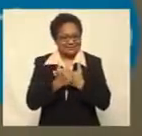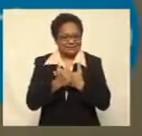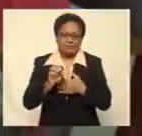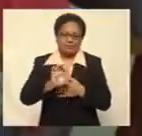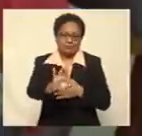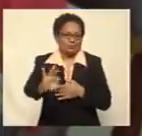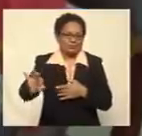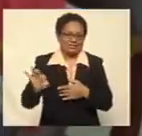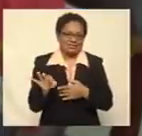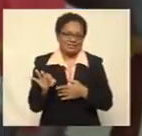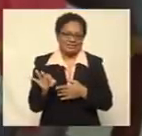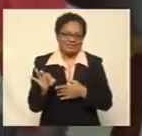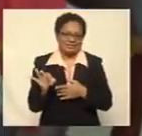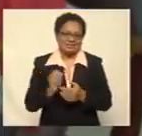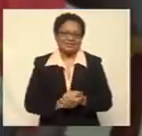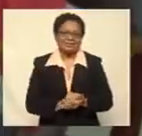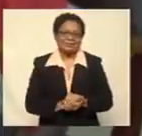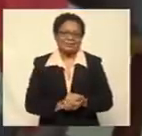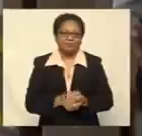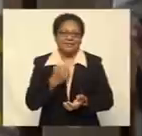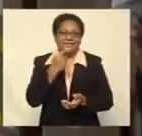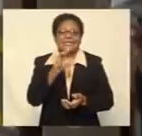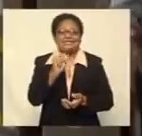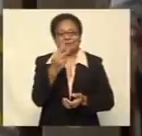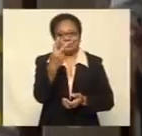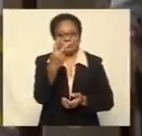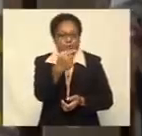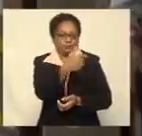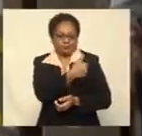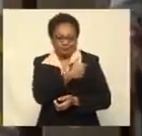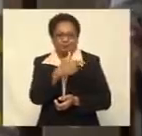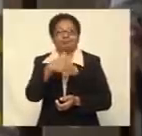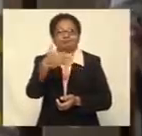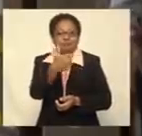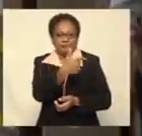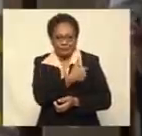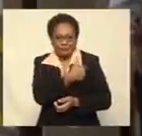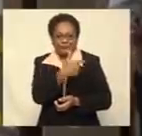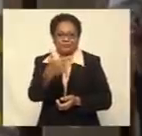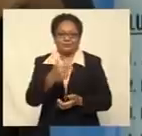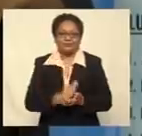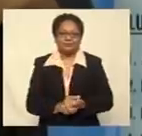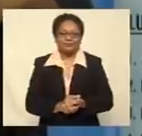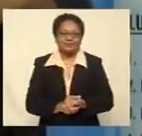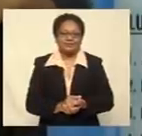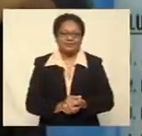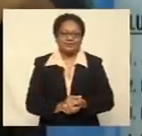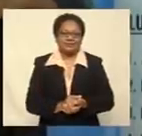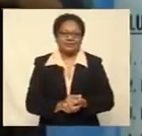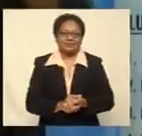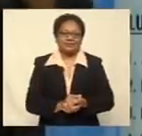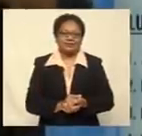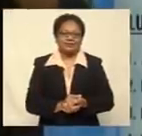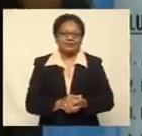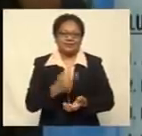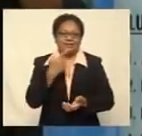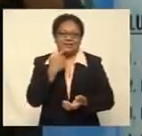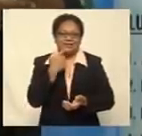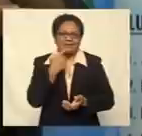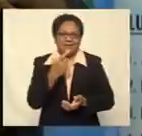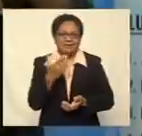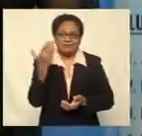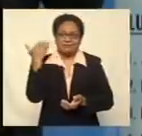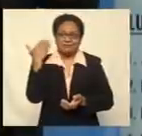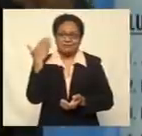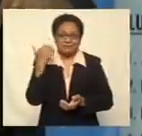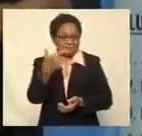are vaccinated, adding that it takes 2 doses on a 10 to 12-week timeline. That deployment went off without a hitch,